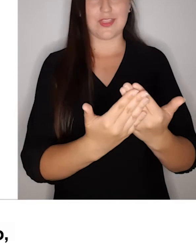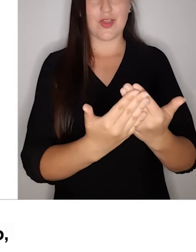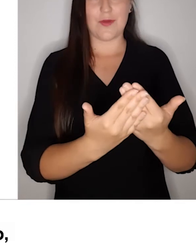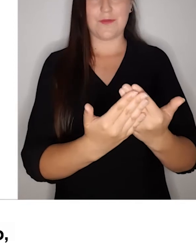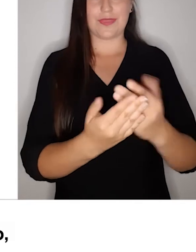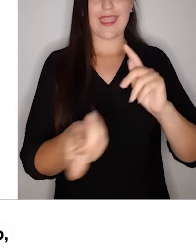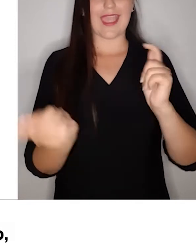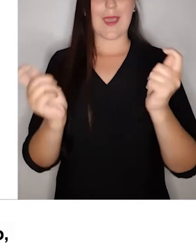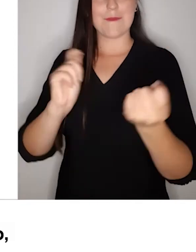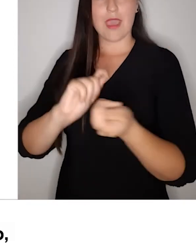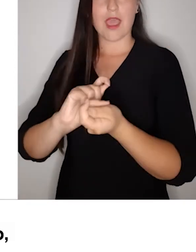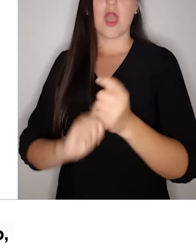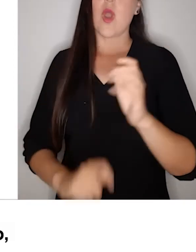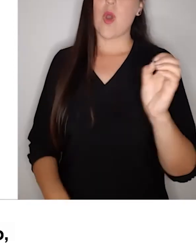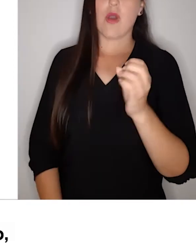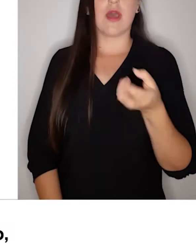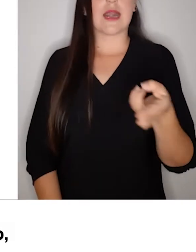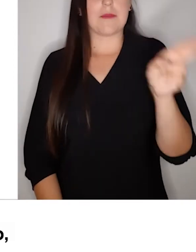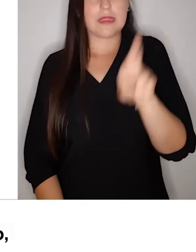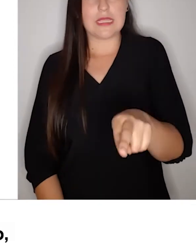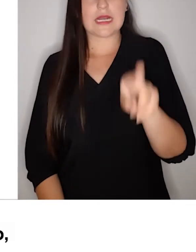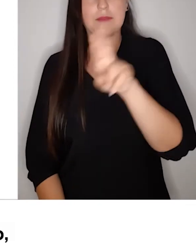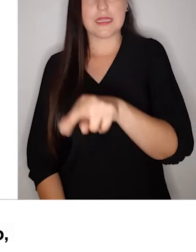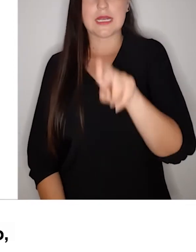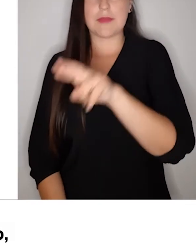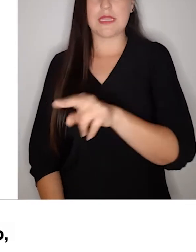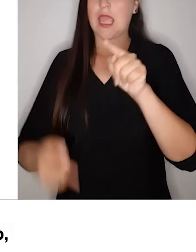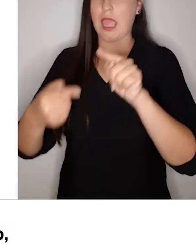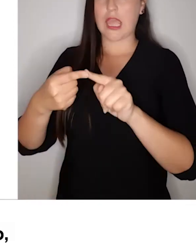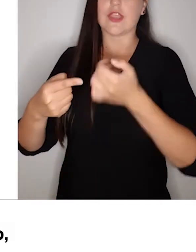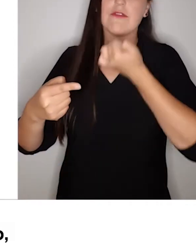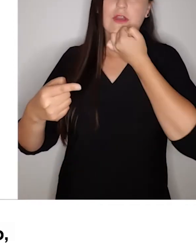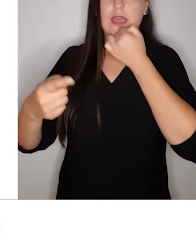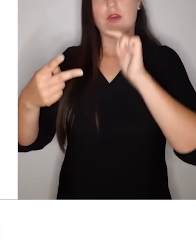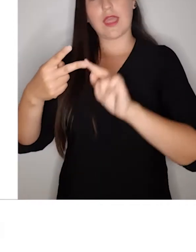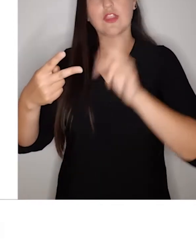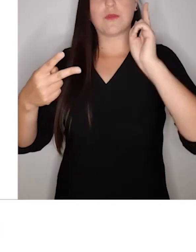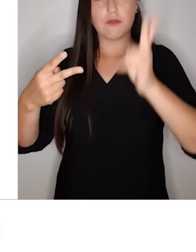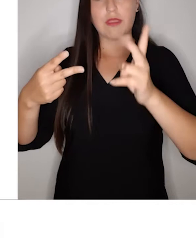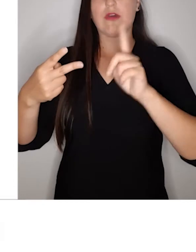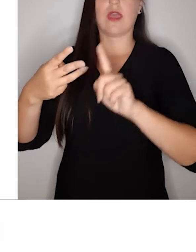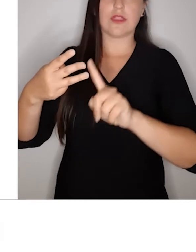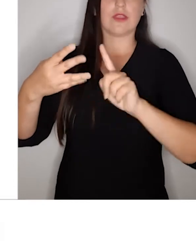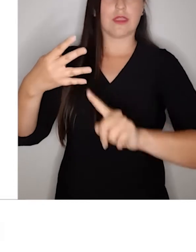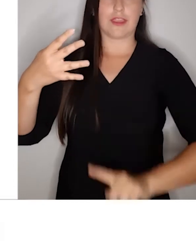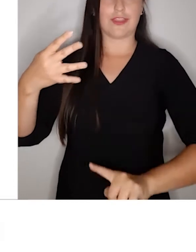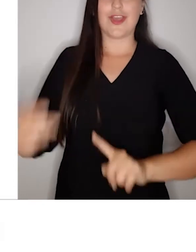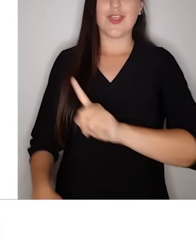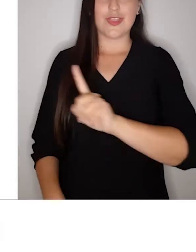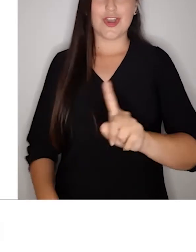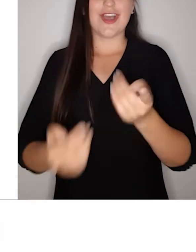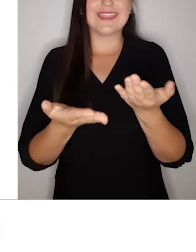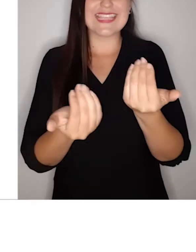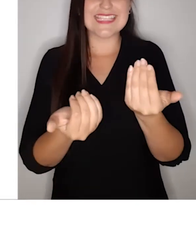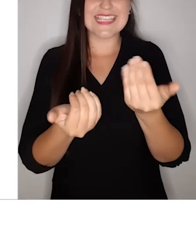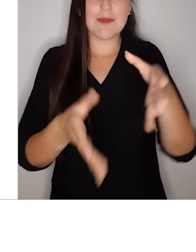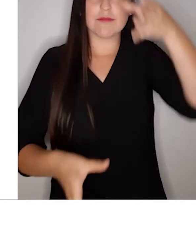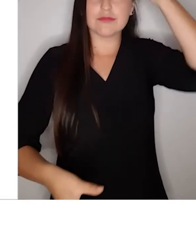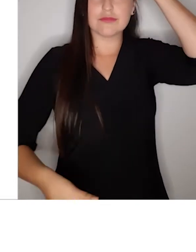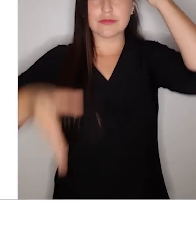just repeating that something is forbidden or wrong, we need to nurture reflection among youth.